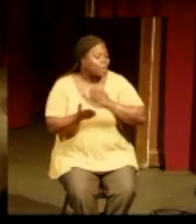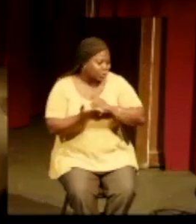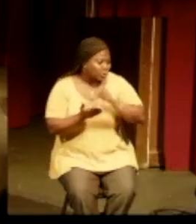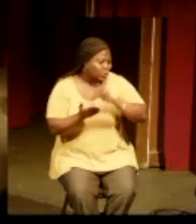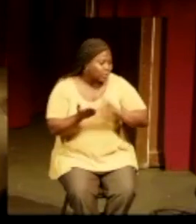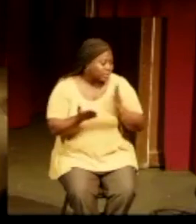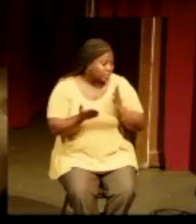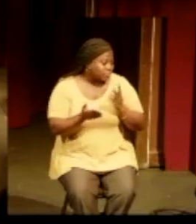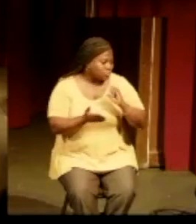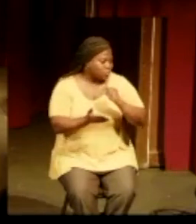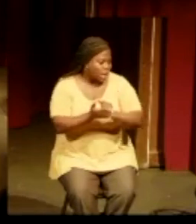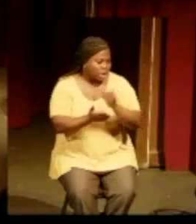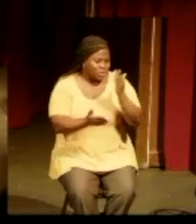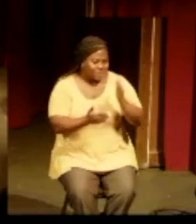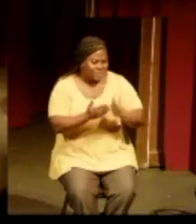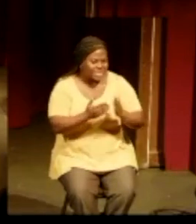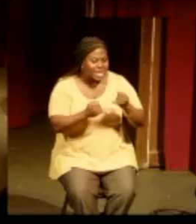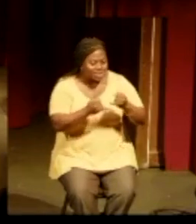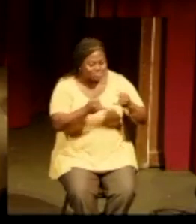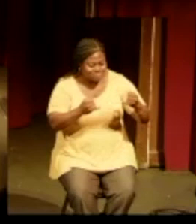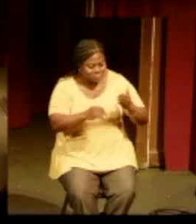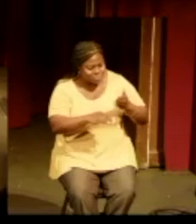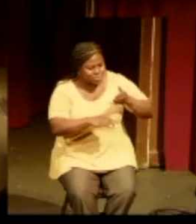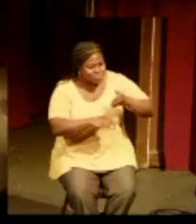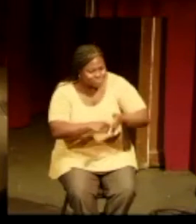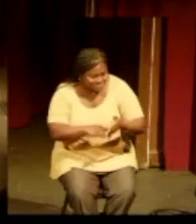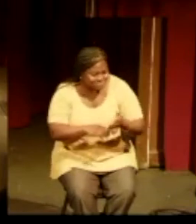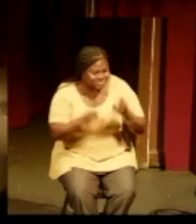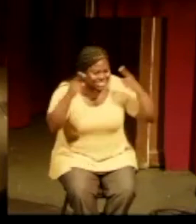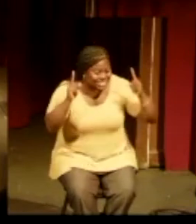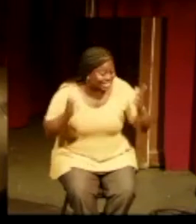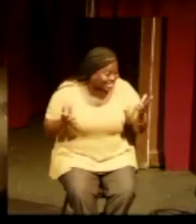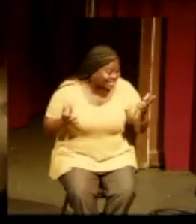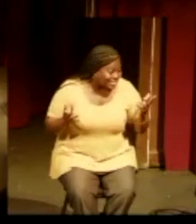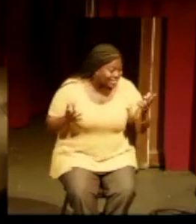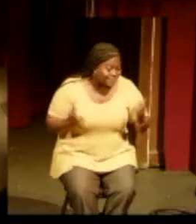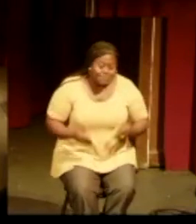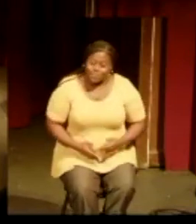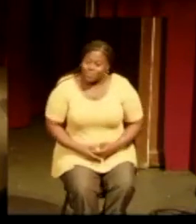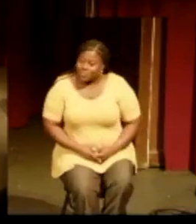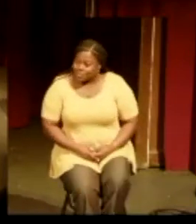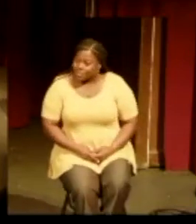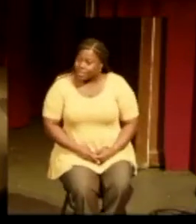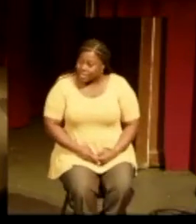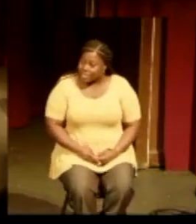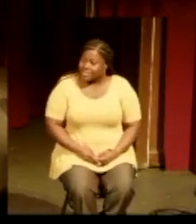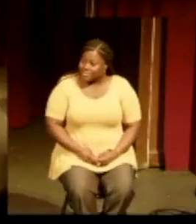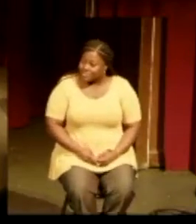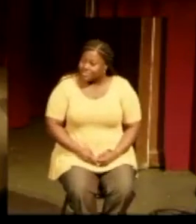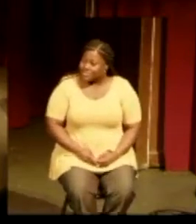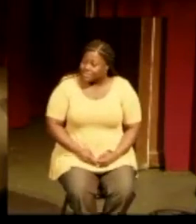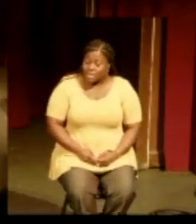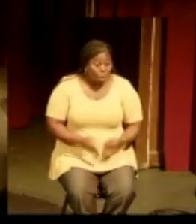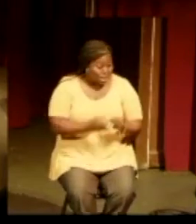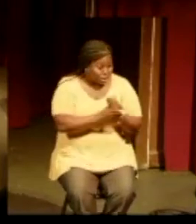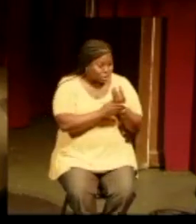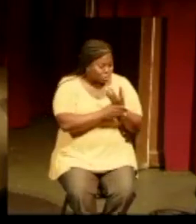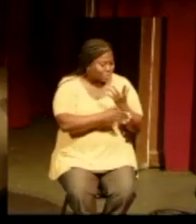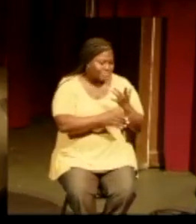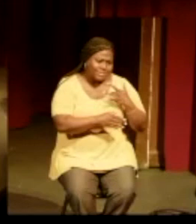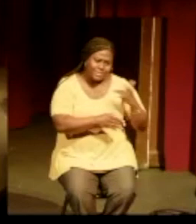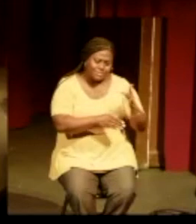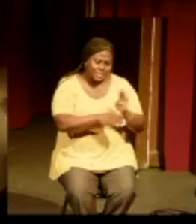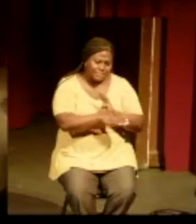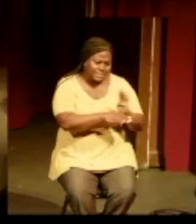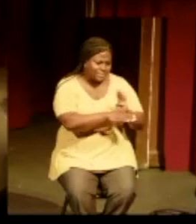frankly, the thought of it is what pulls most of us across the finish line as well. Spring gets really, really busy. It's not